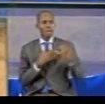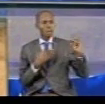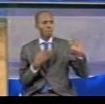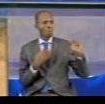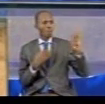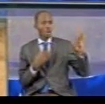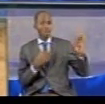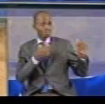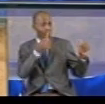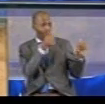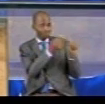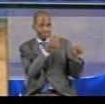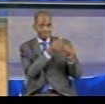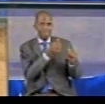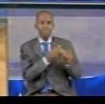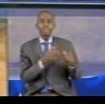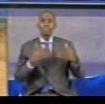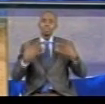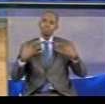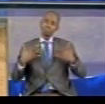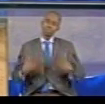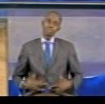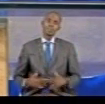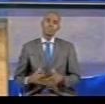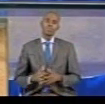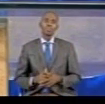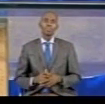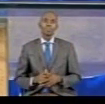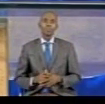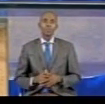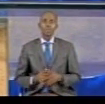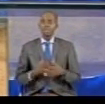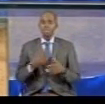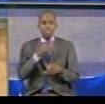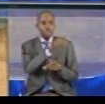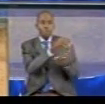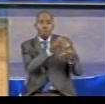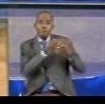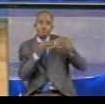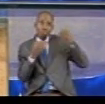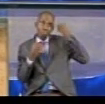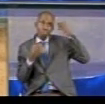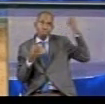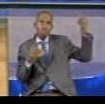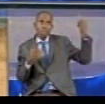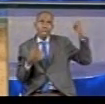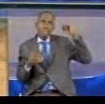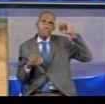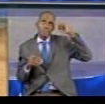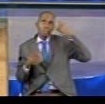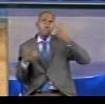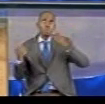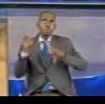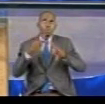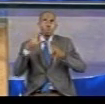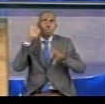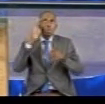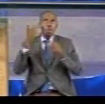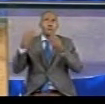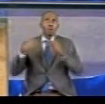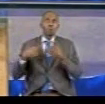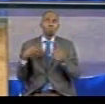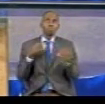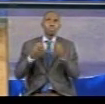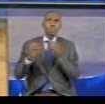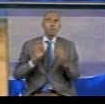own supposition distressed him. His own assumption distressed him. It wasn't God distressing them, not